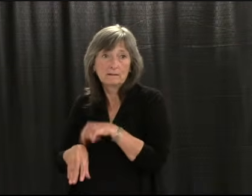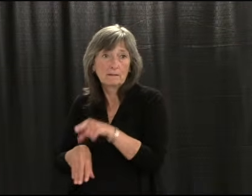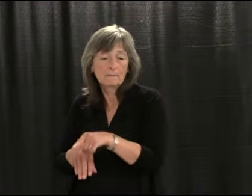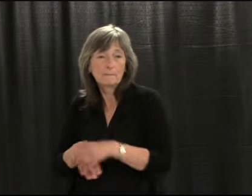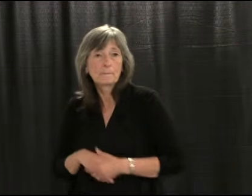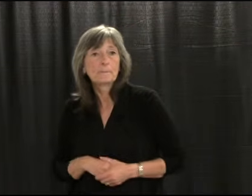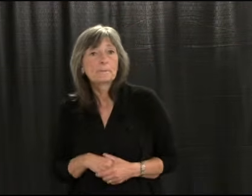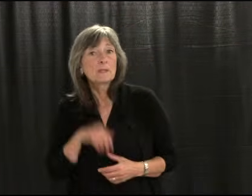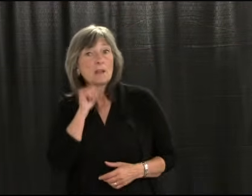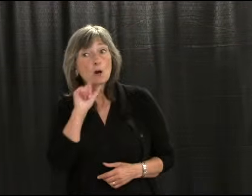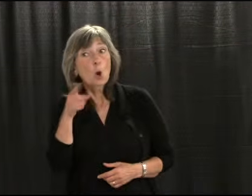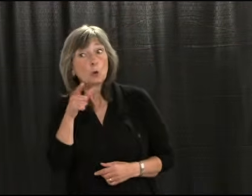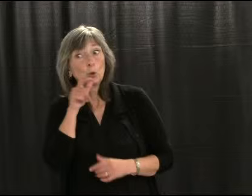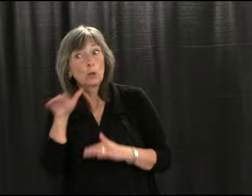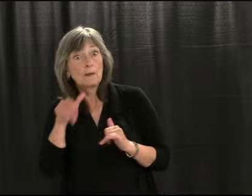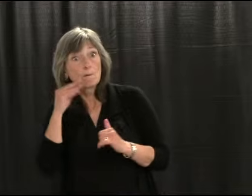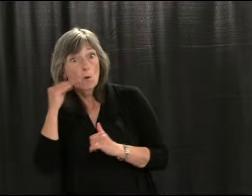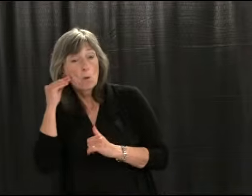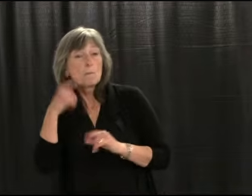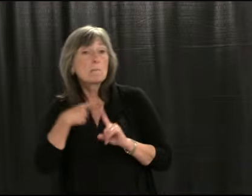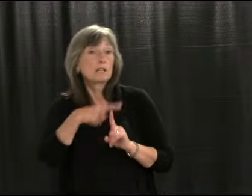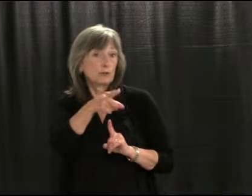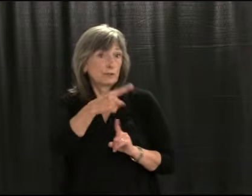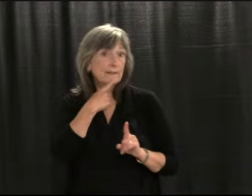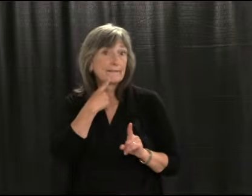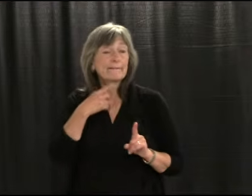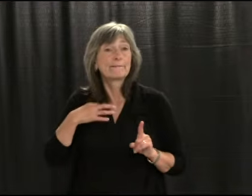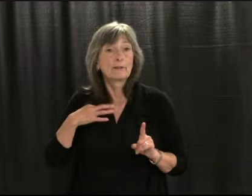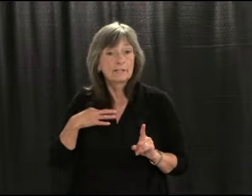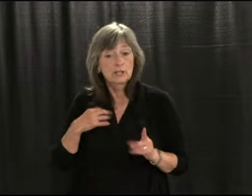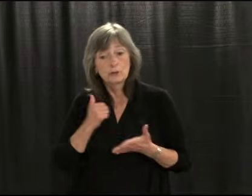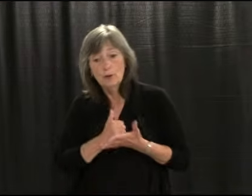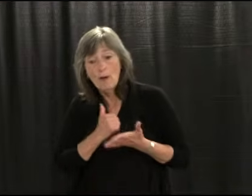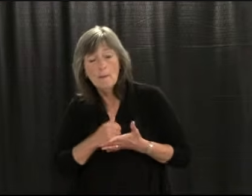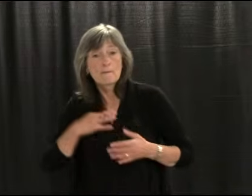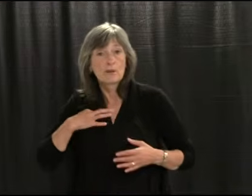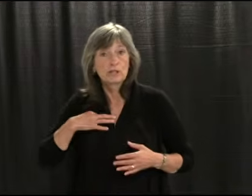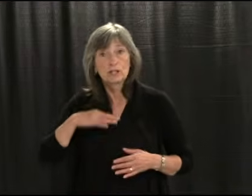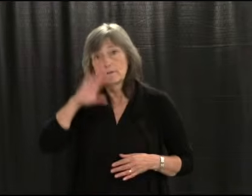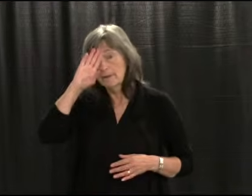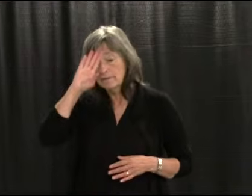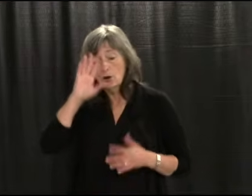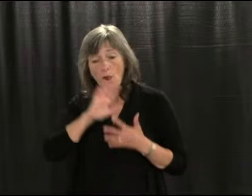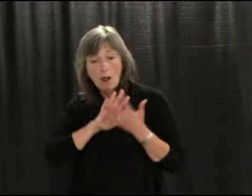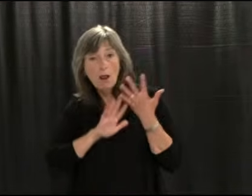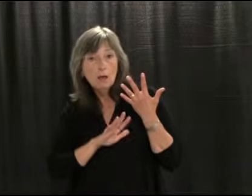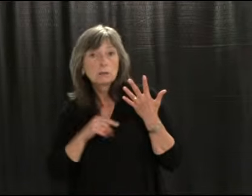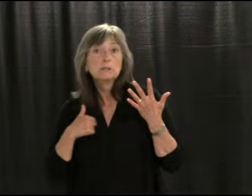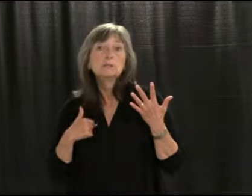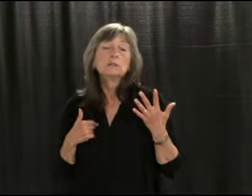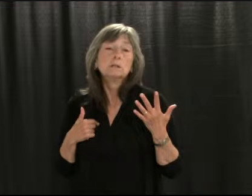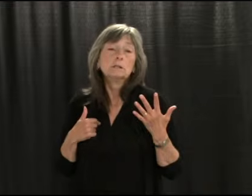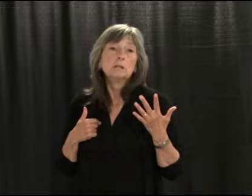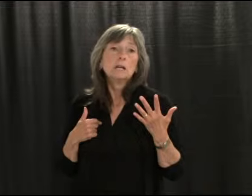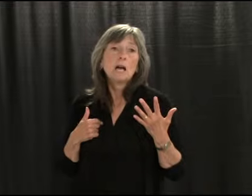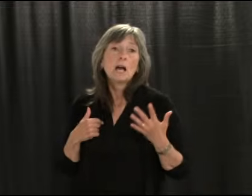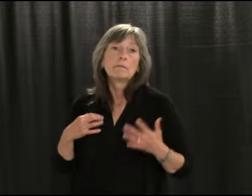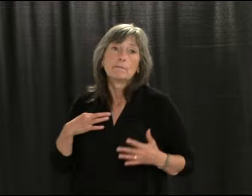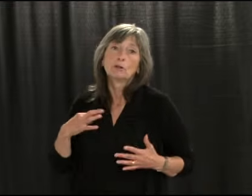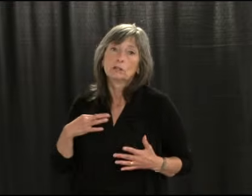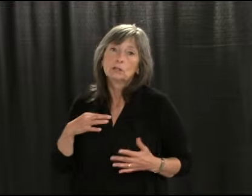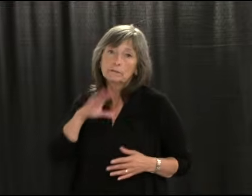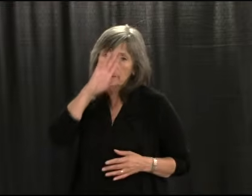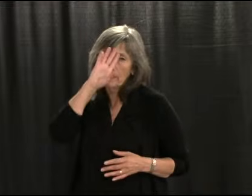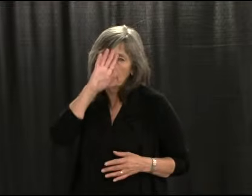the people who have left their homes. It is people, like you said, who are on site, who are helping out. Certainly think conversations with the volunteer fire departments